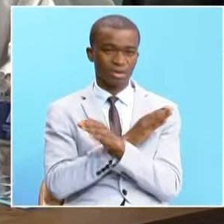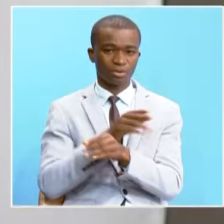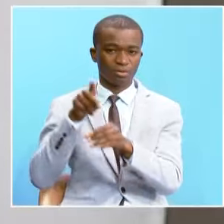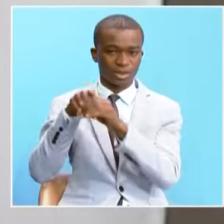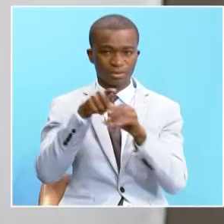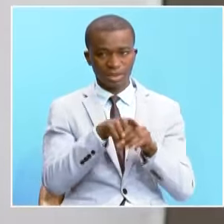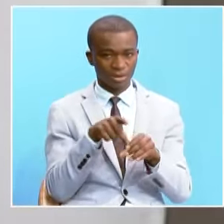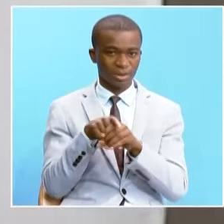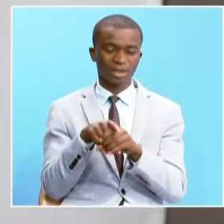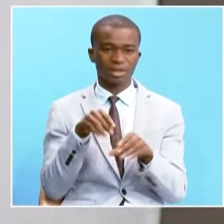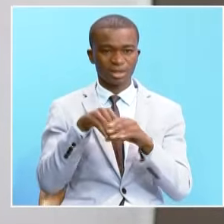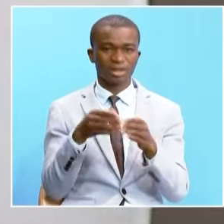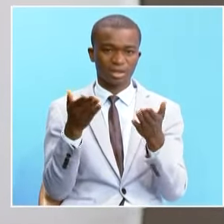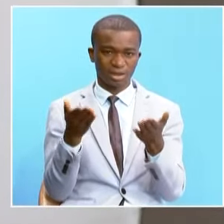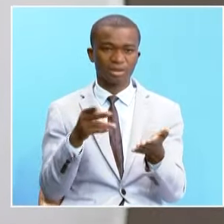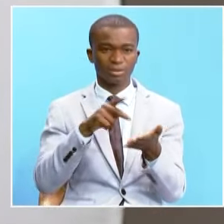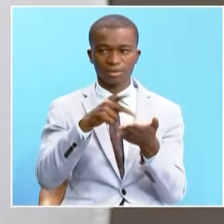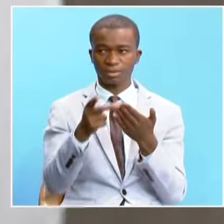forum.